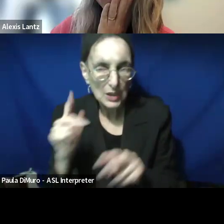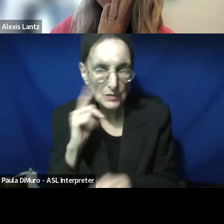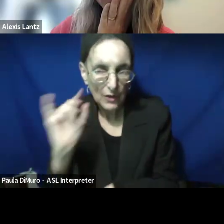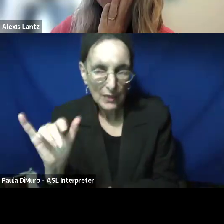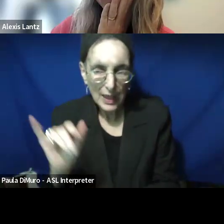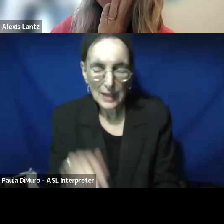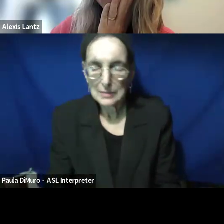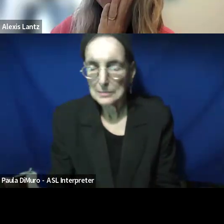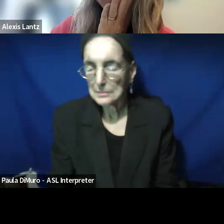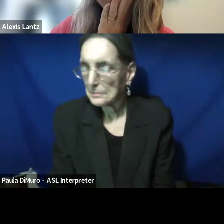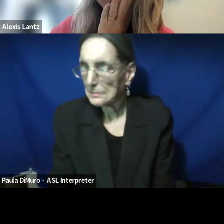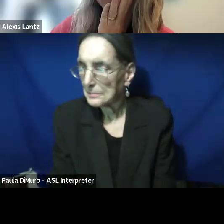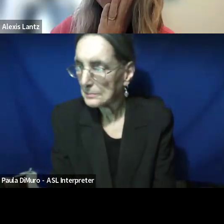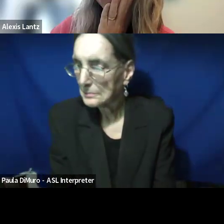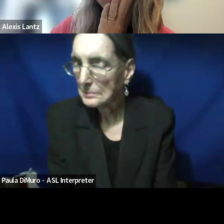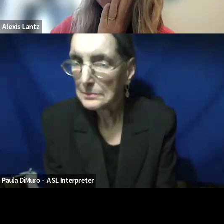Okay.